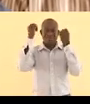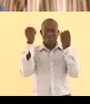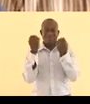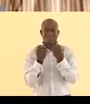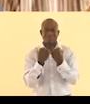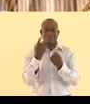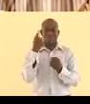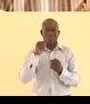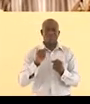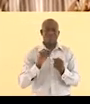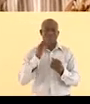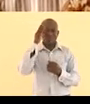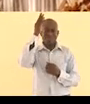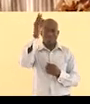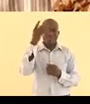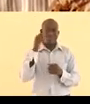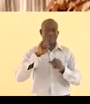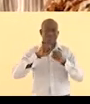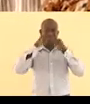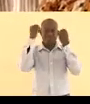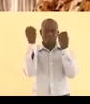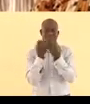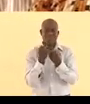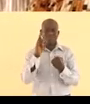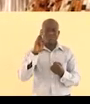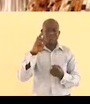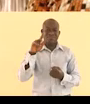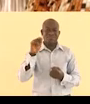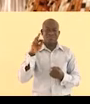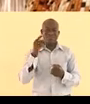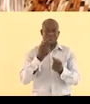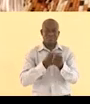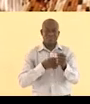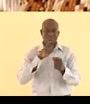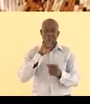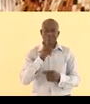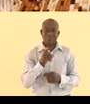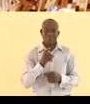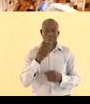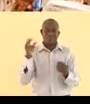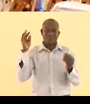that speak it. Again, the farther a society